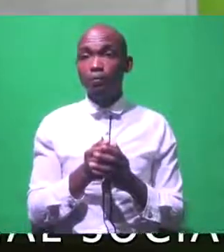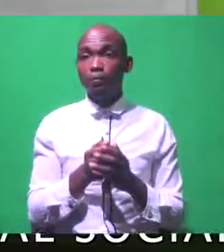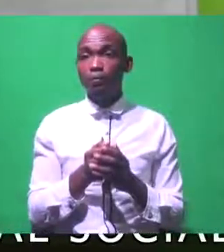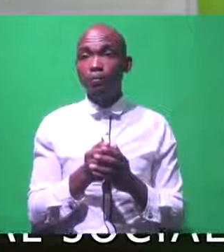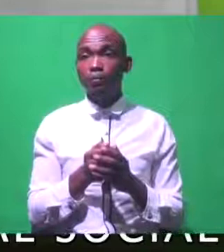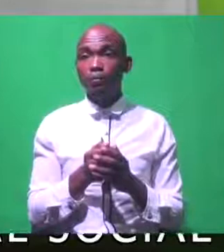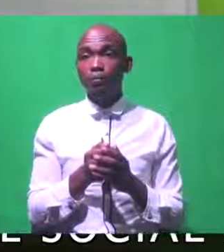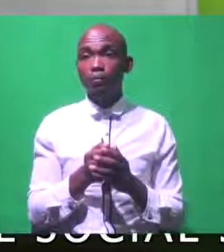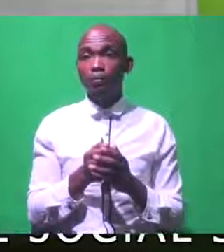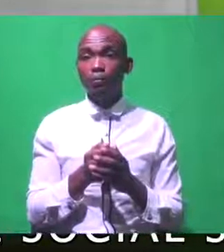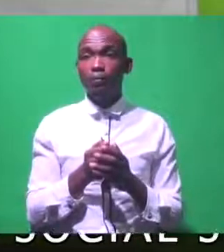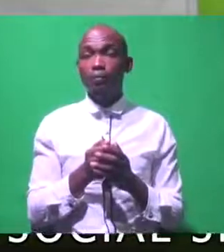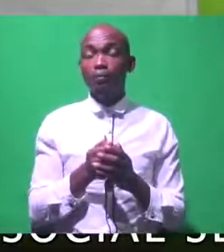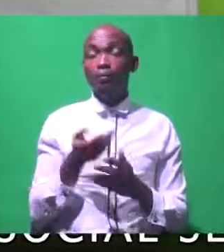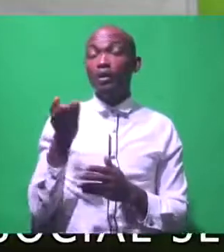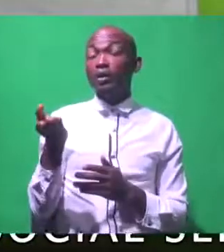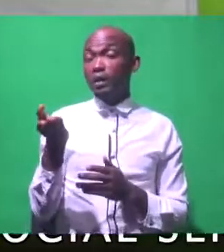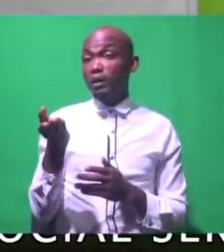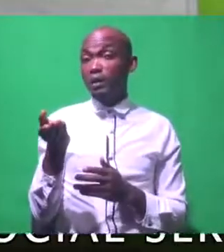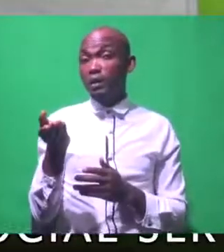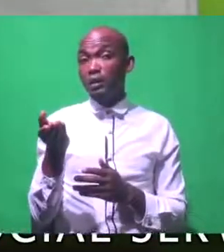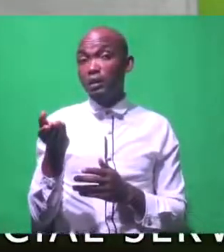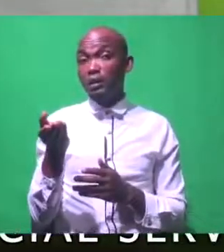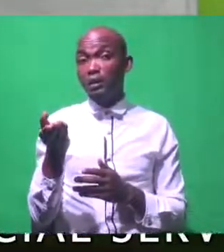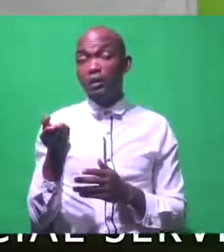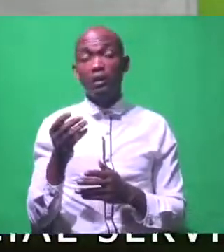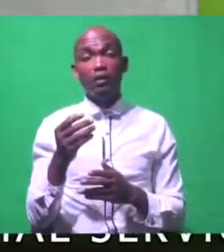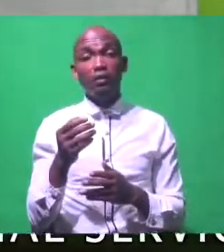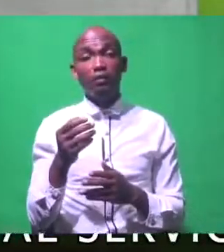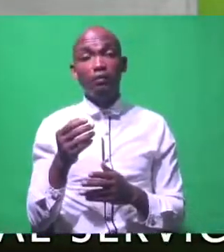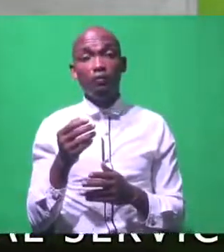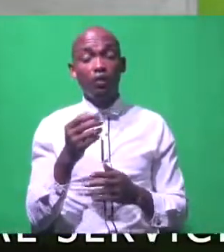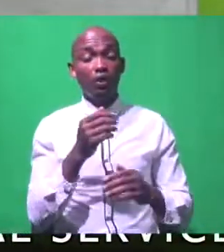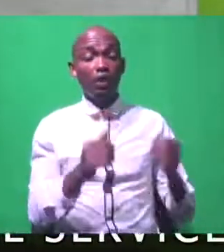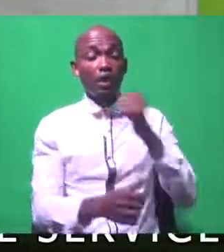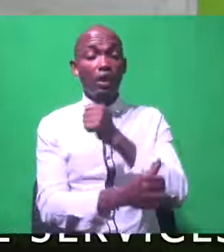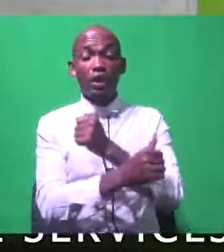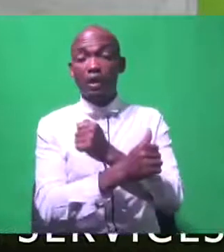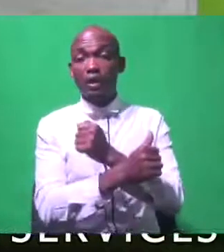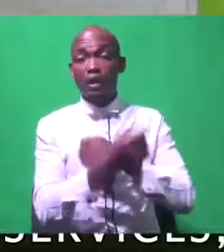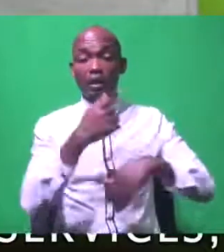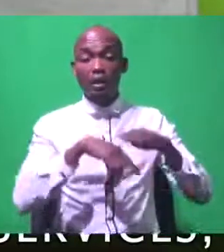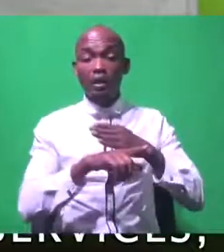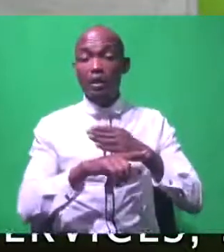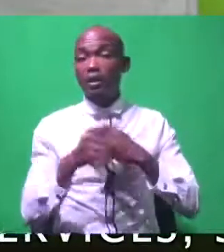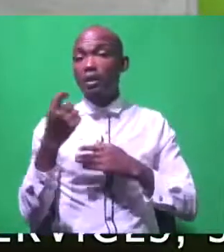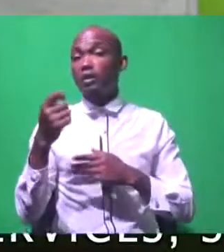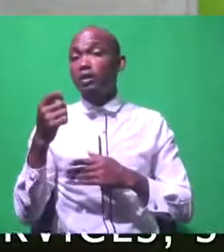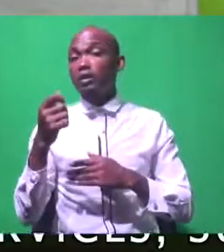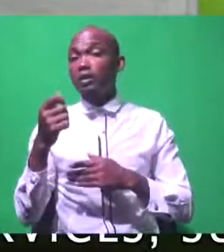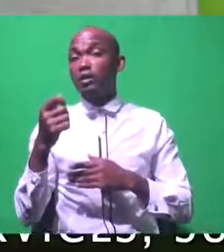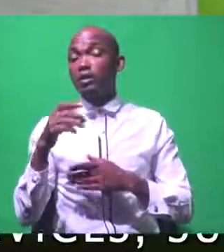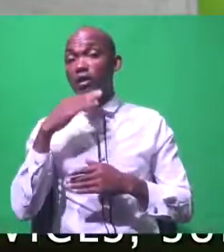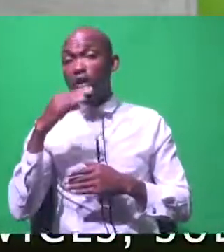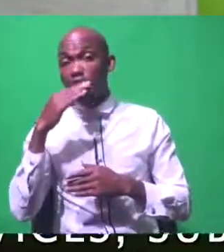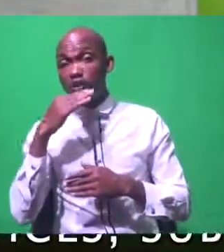These chiefs were the tribal leaders or traditional leaders in Africa. Their